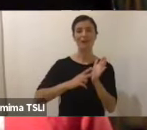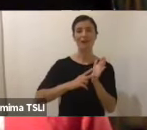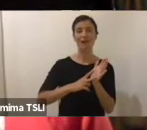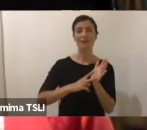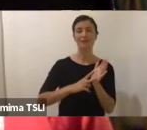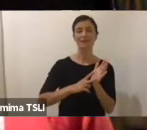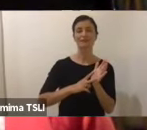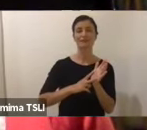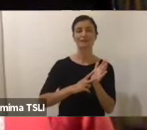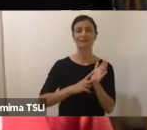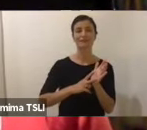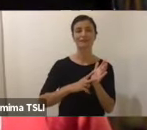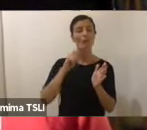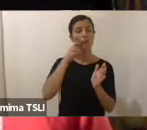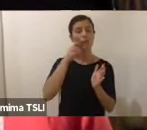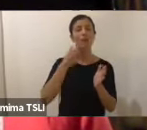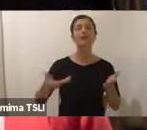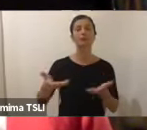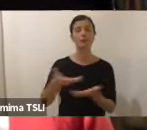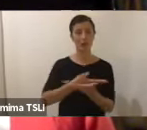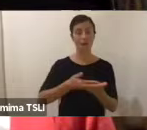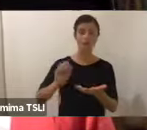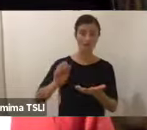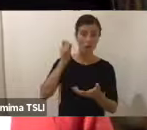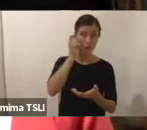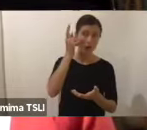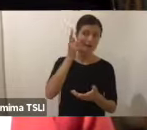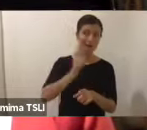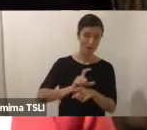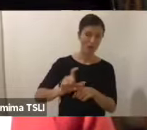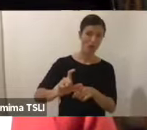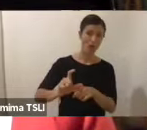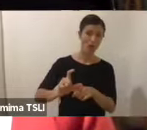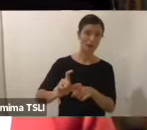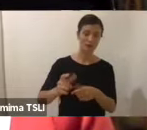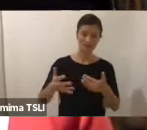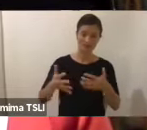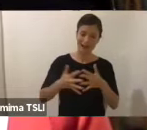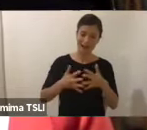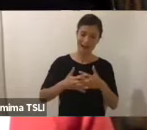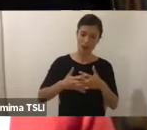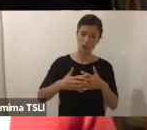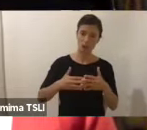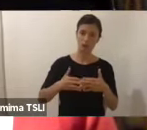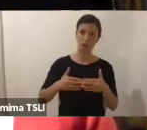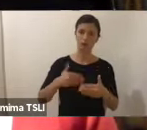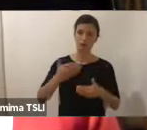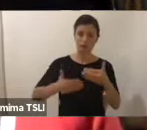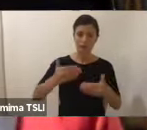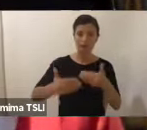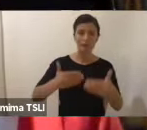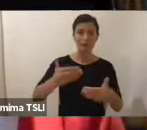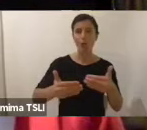we will be talking about this your idea um of of how to move forward how to encourage more people